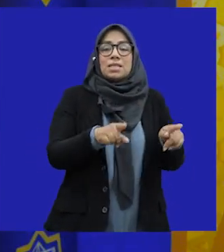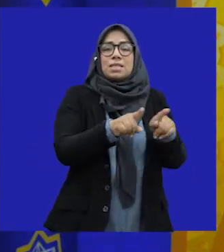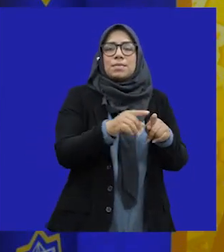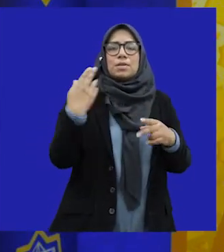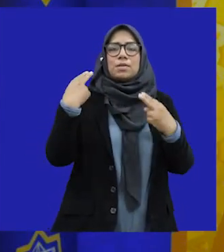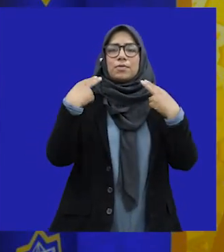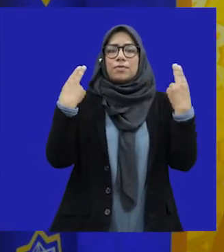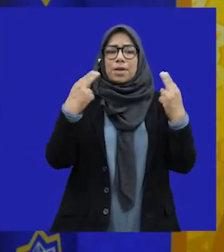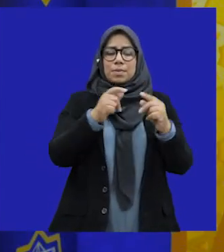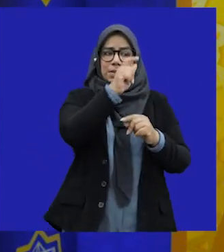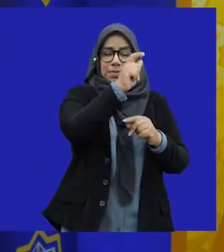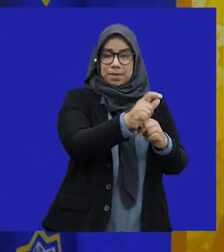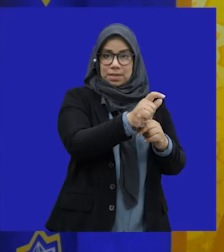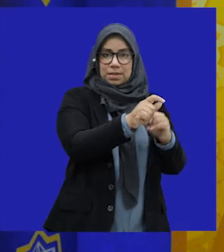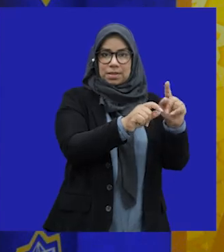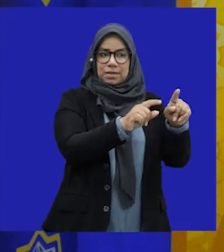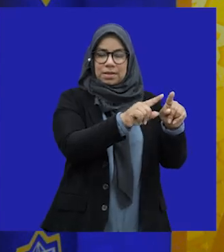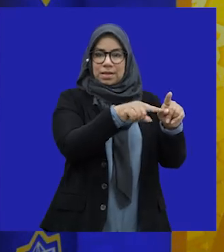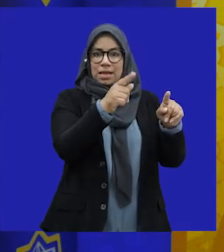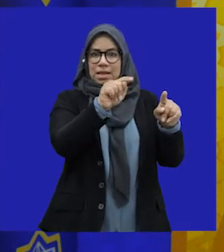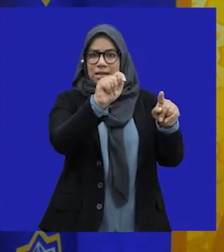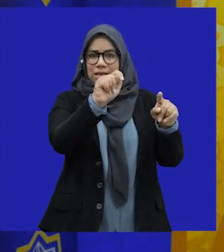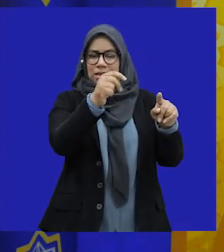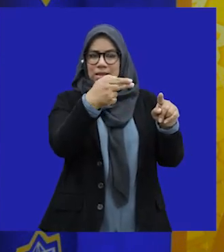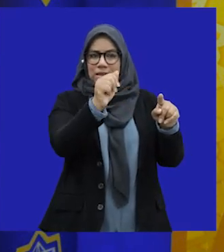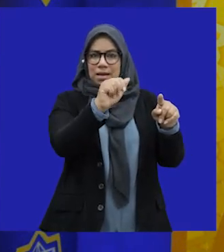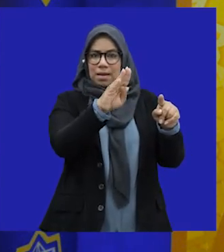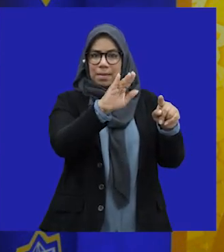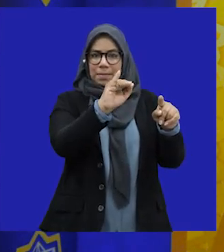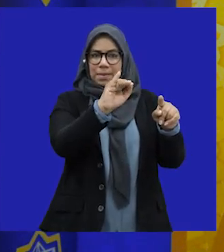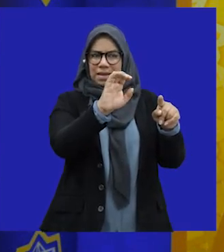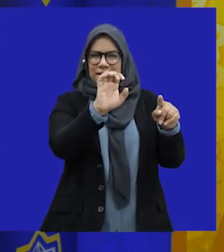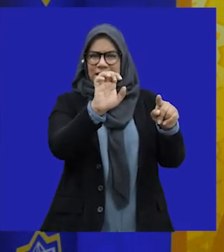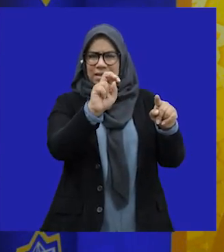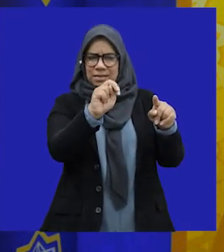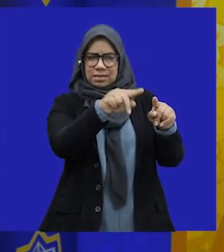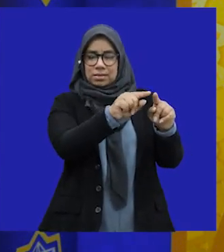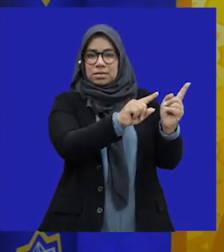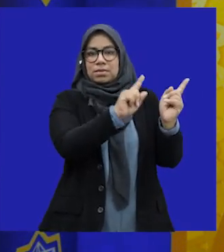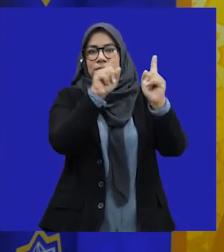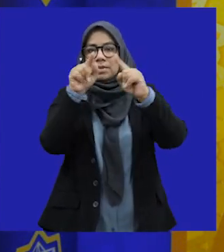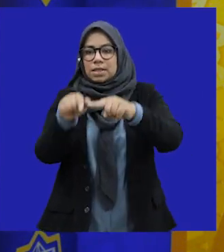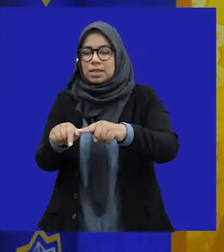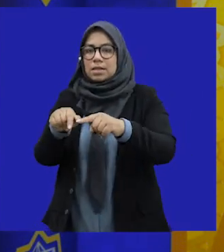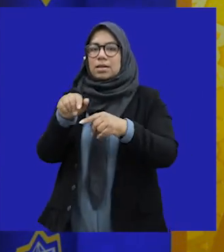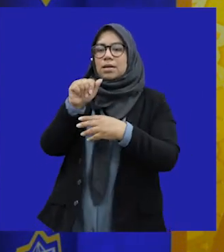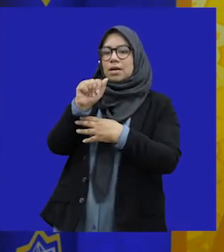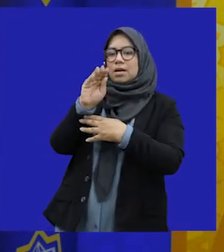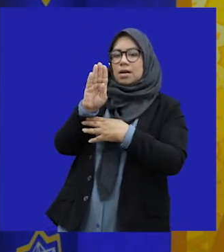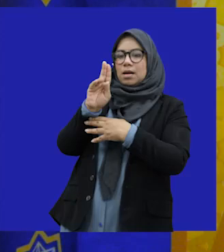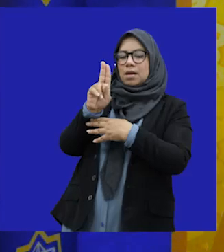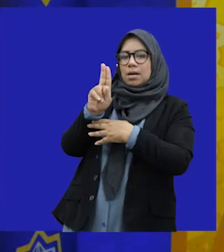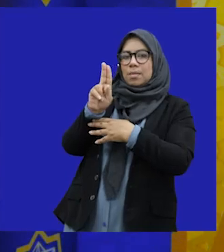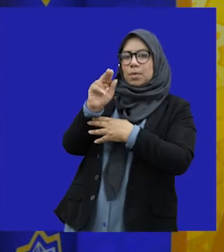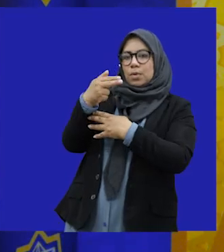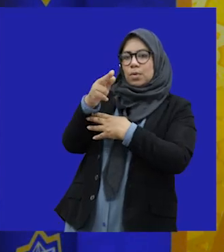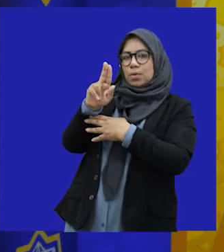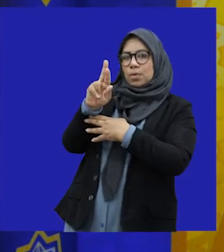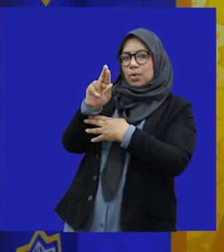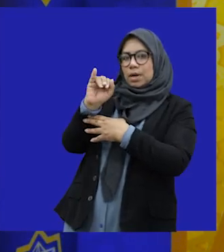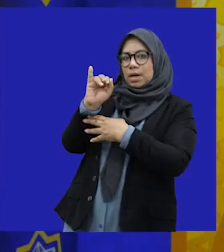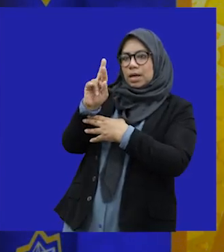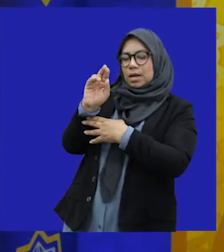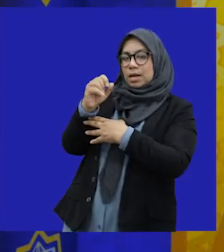tabi'i, came to Medina and met Abu Hurairah radiallahu anhu. And Abu Hurairah radiallahu anhu said to